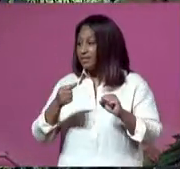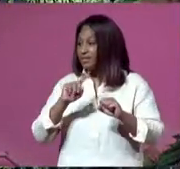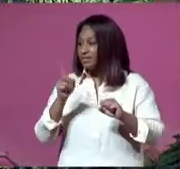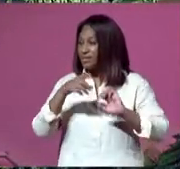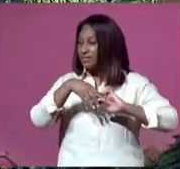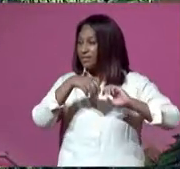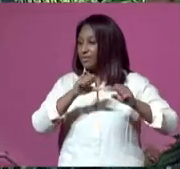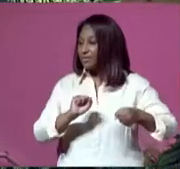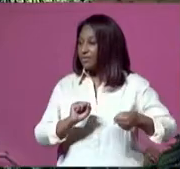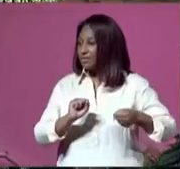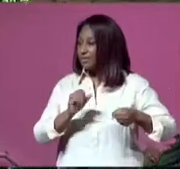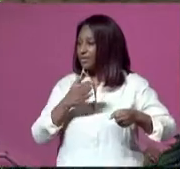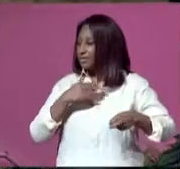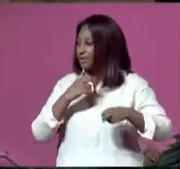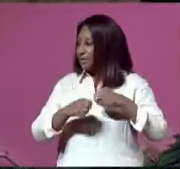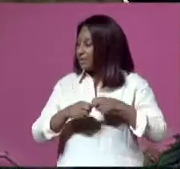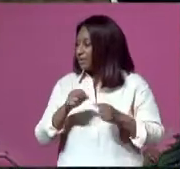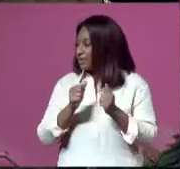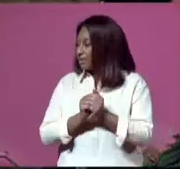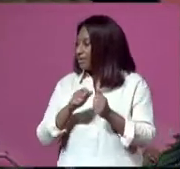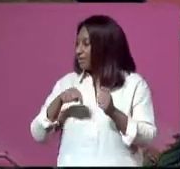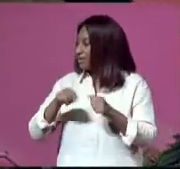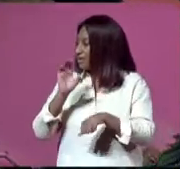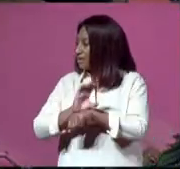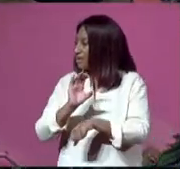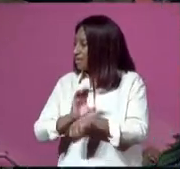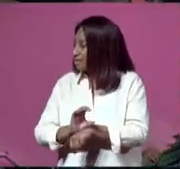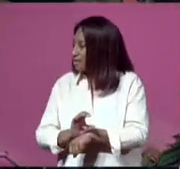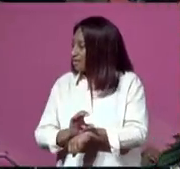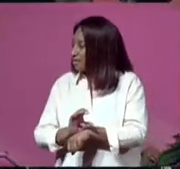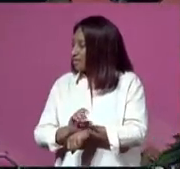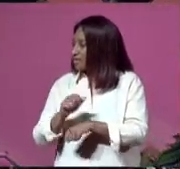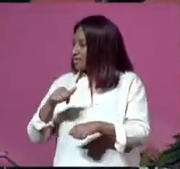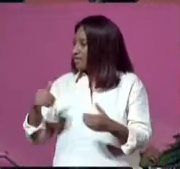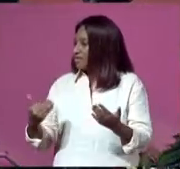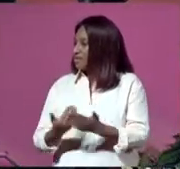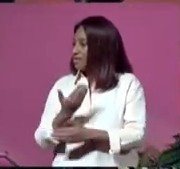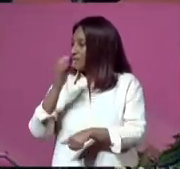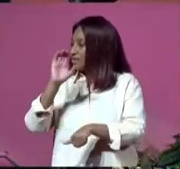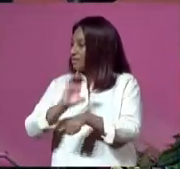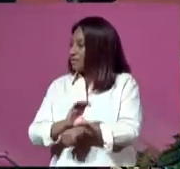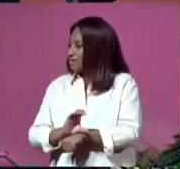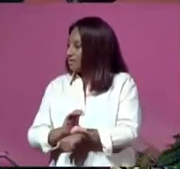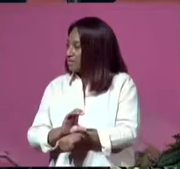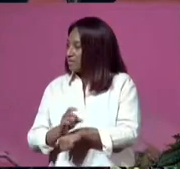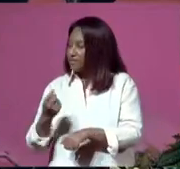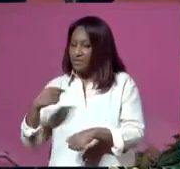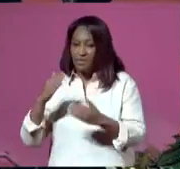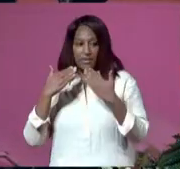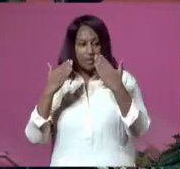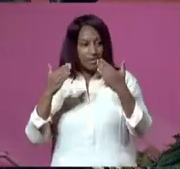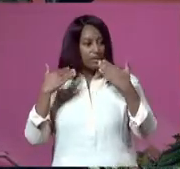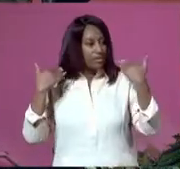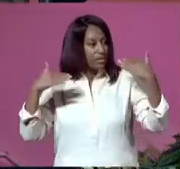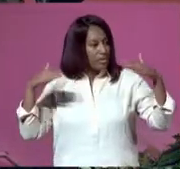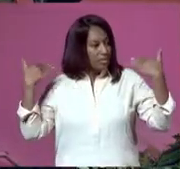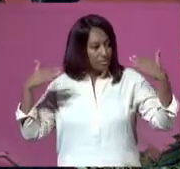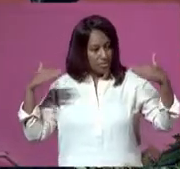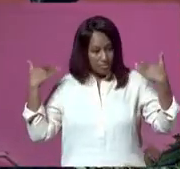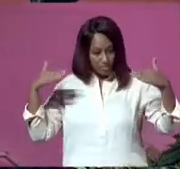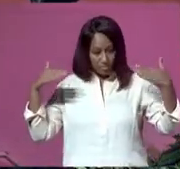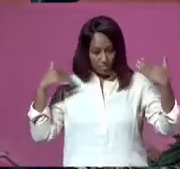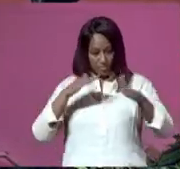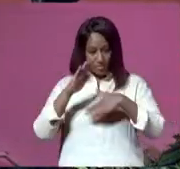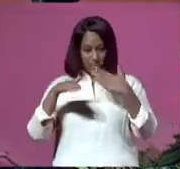That's my problem with this church, this modern day church. We think we can shout everybody out of